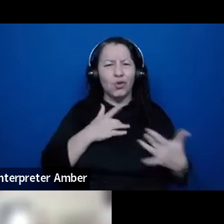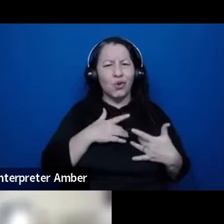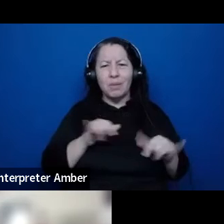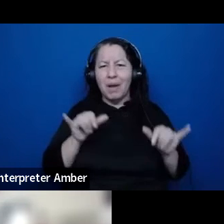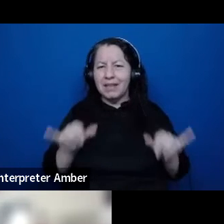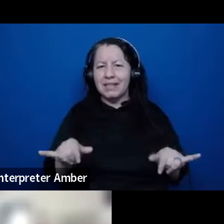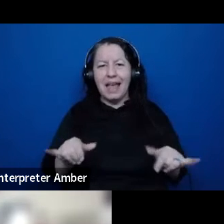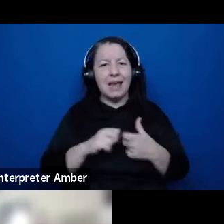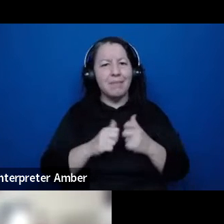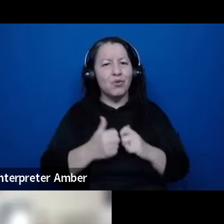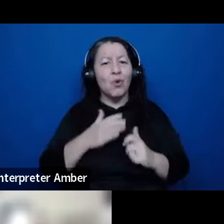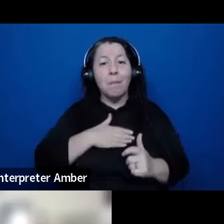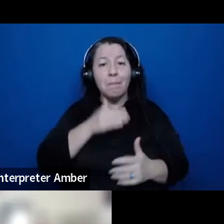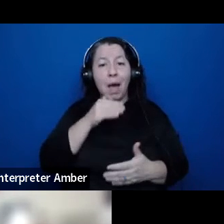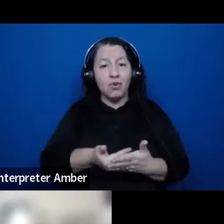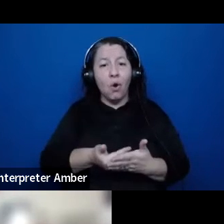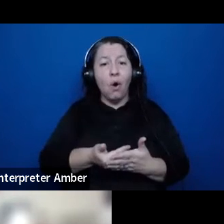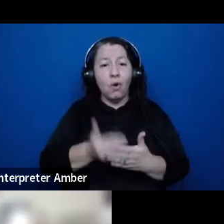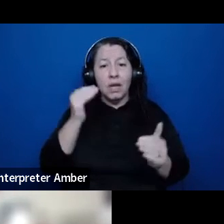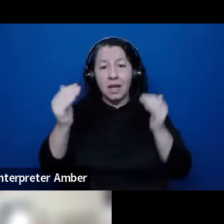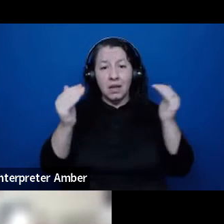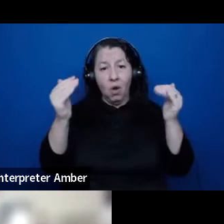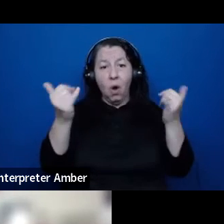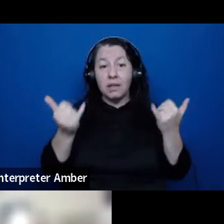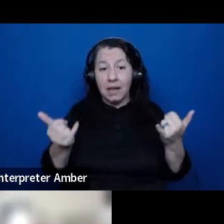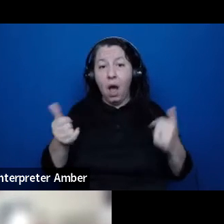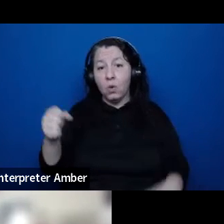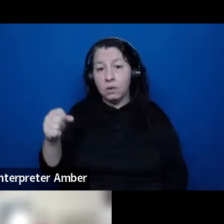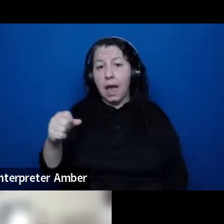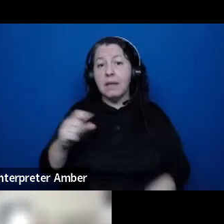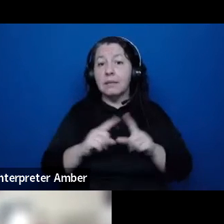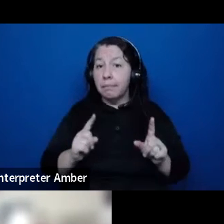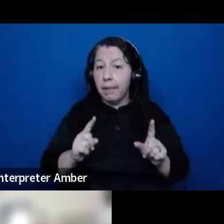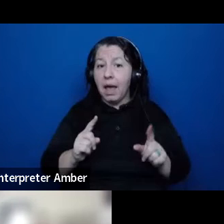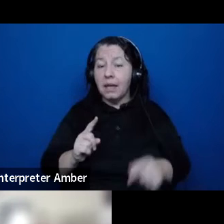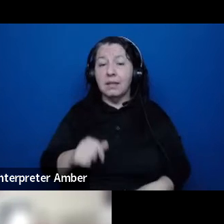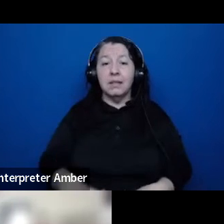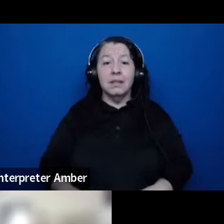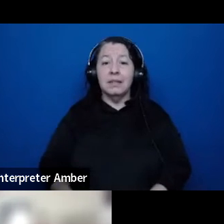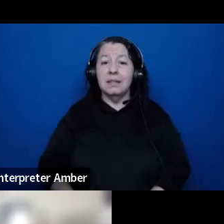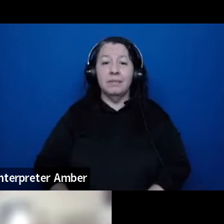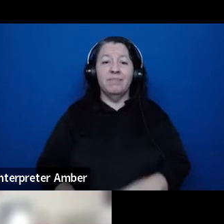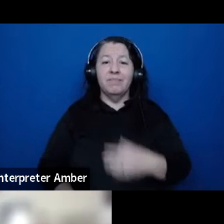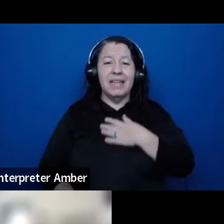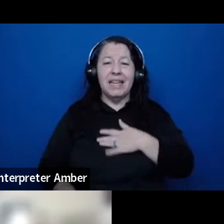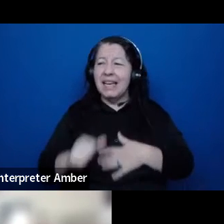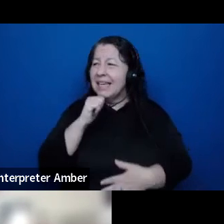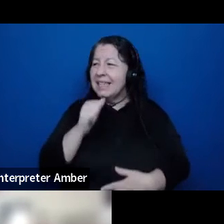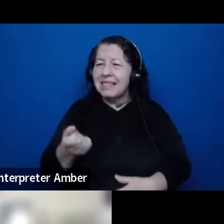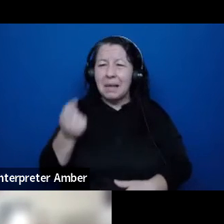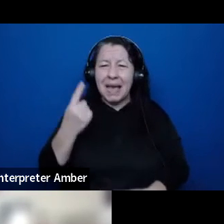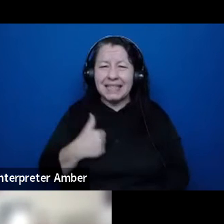My daughter is an adult now, but it doesn't make much sense to me